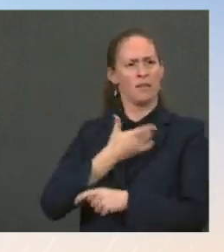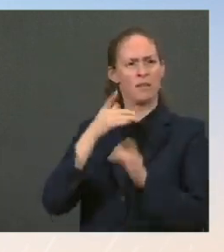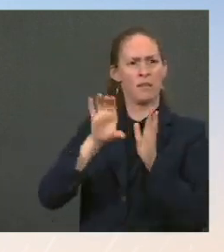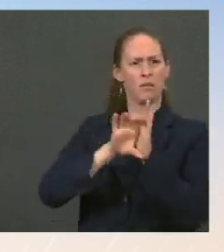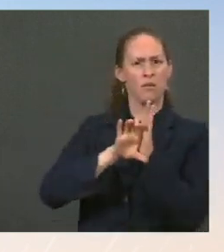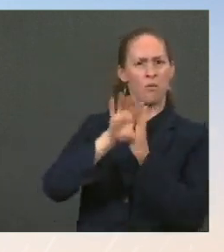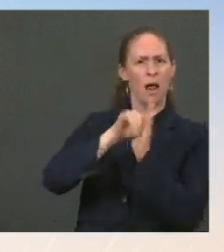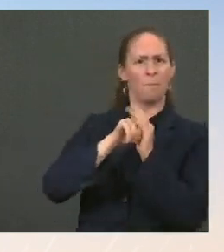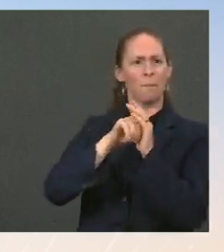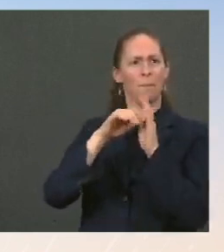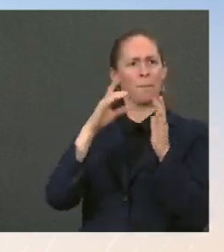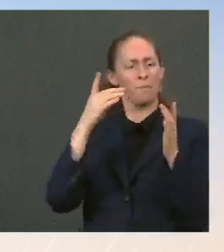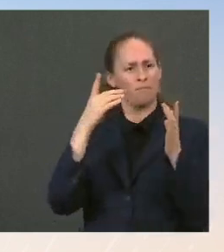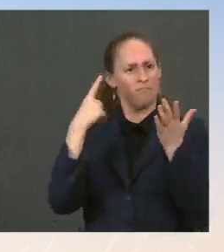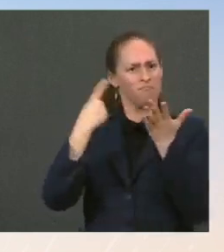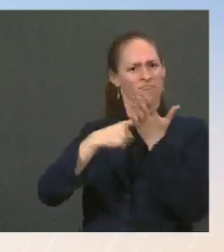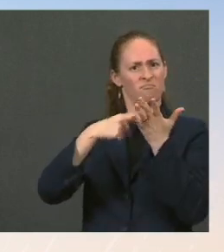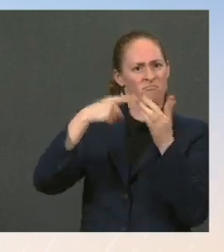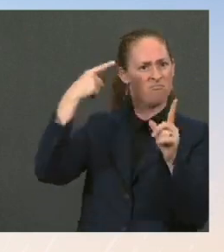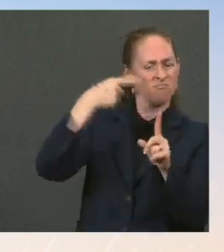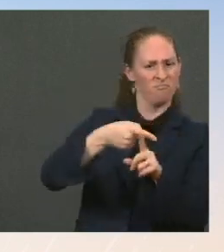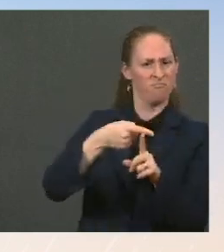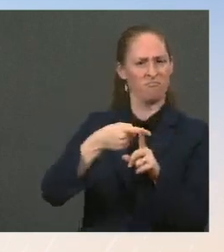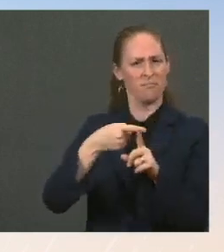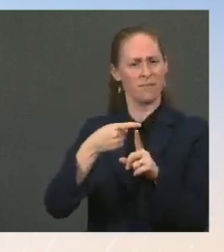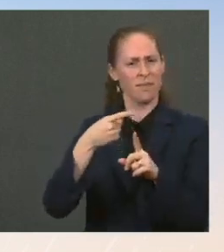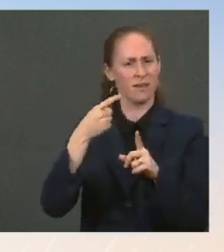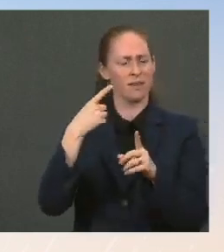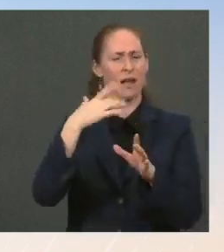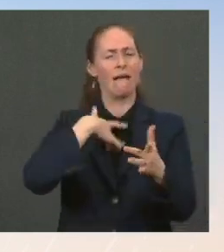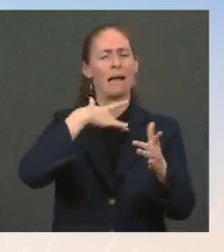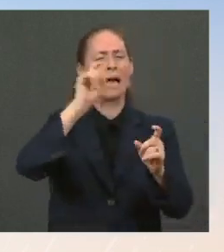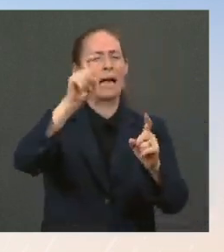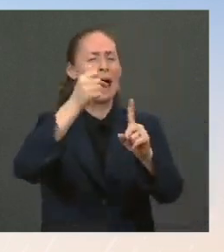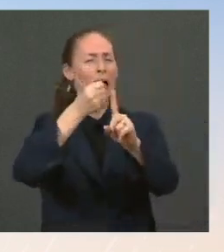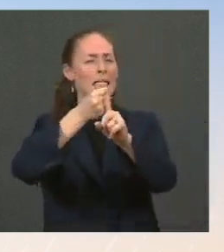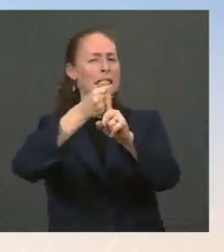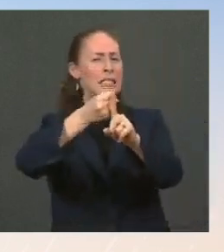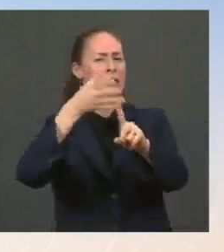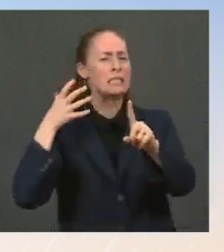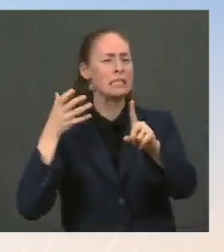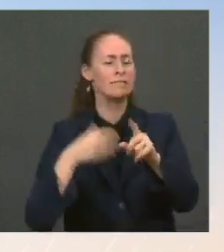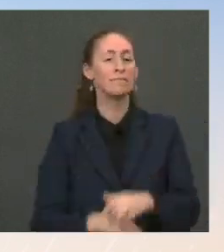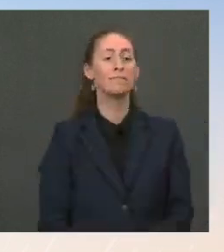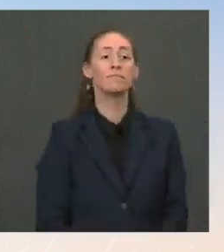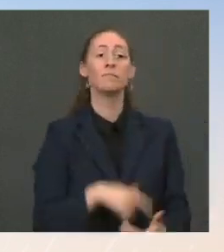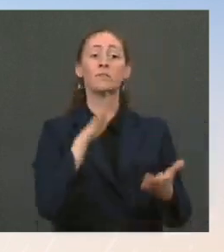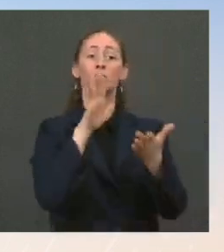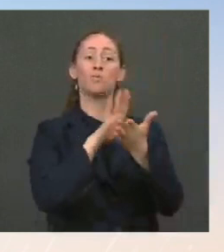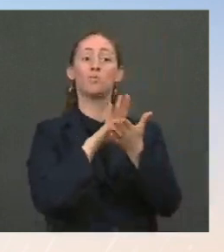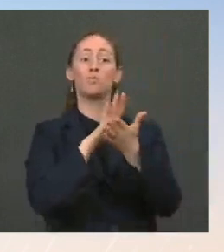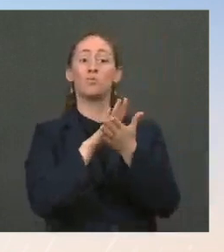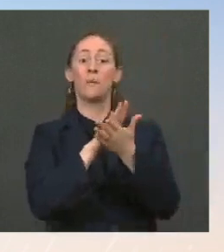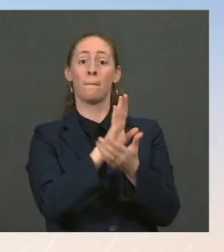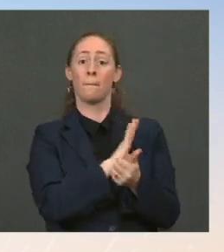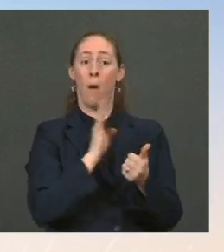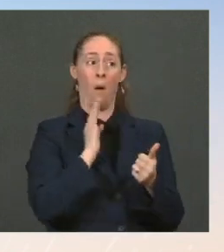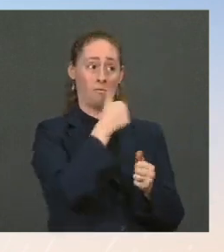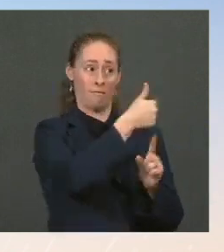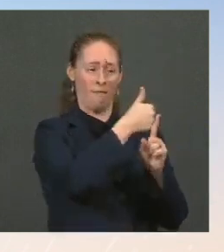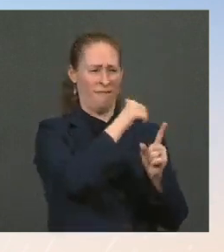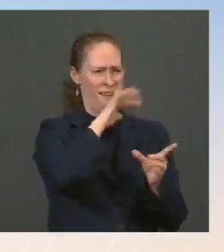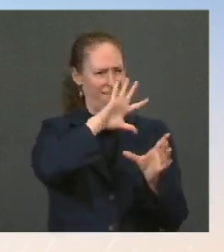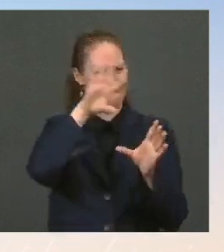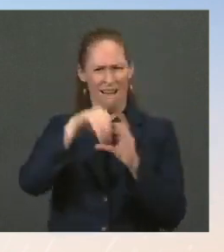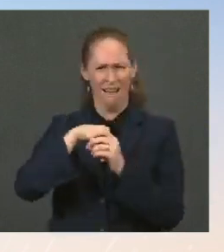little bit, because the National School Board Association is not a part of the U.S. government. I'd point you to them. What the Department of Justice said in a letter